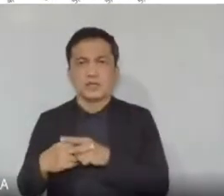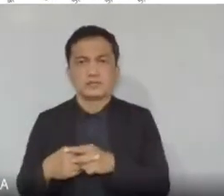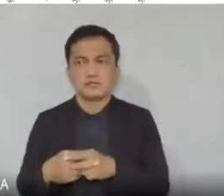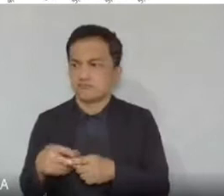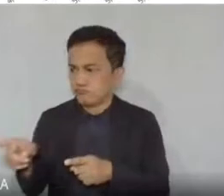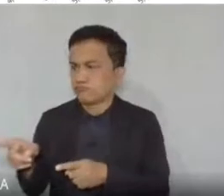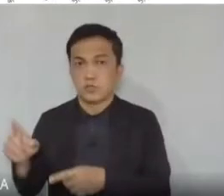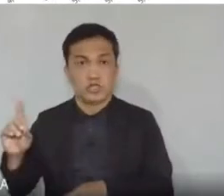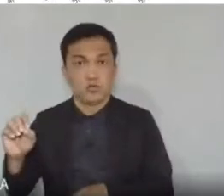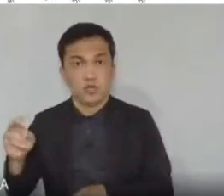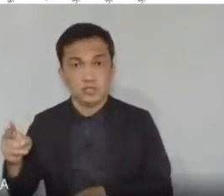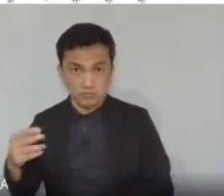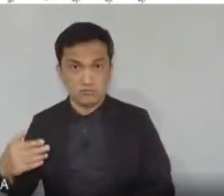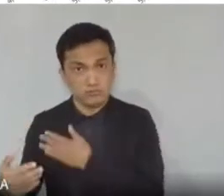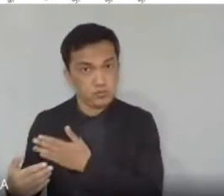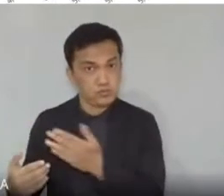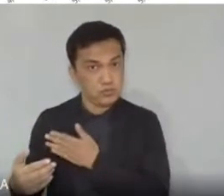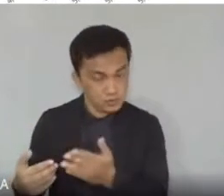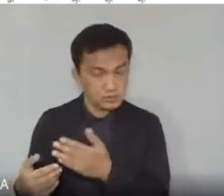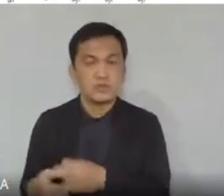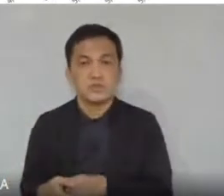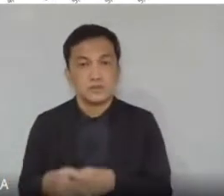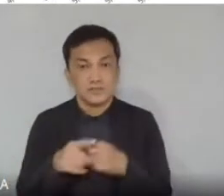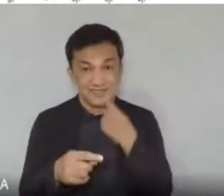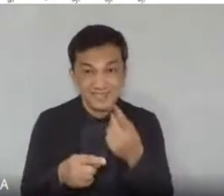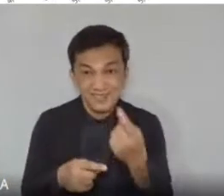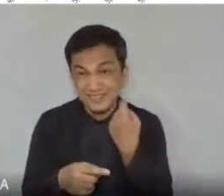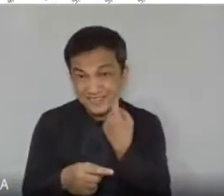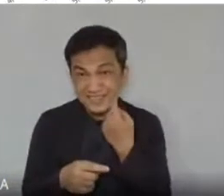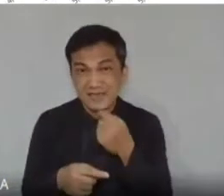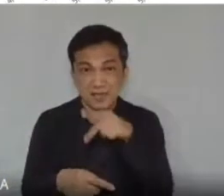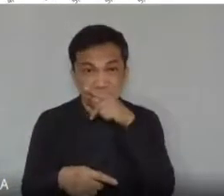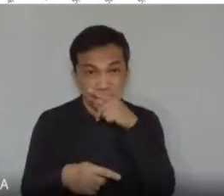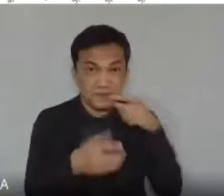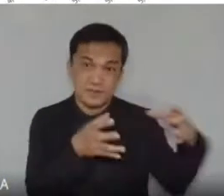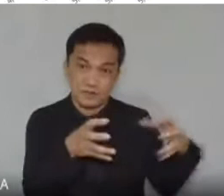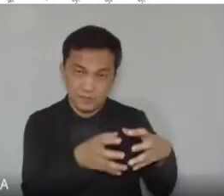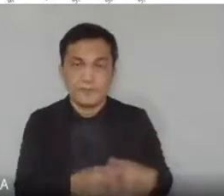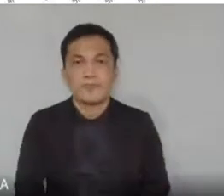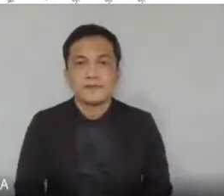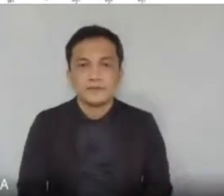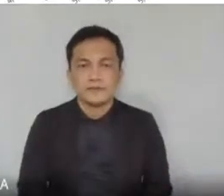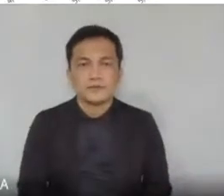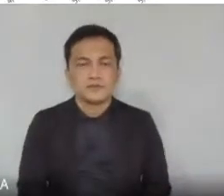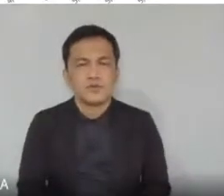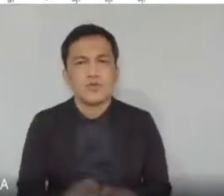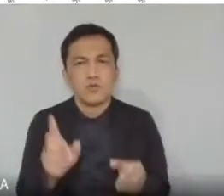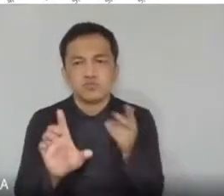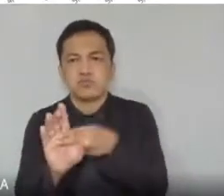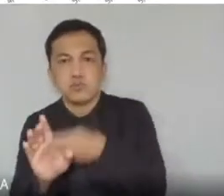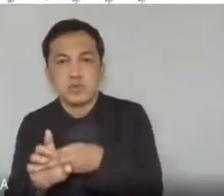More than 50,000 telemedicine consultations between April 7 to June 1, as reflected in this